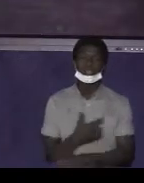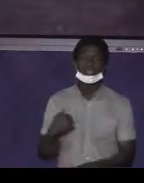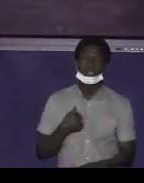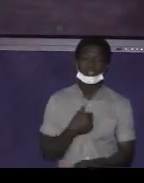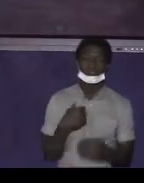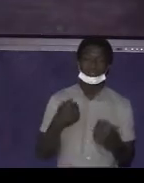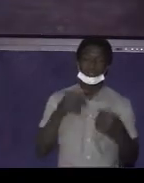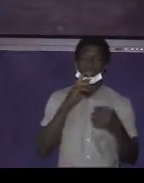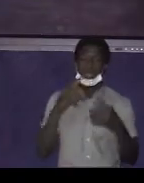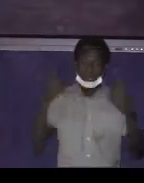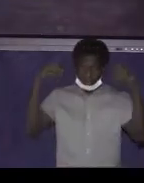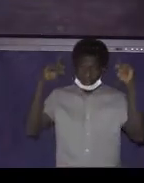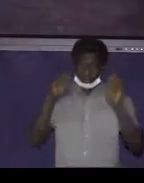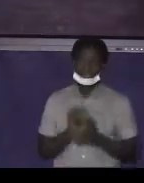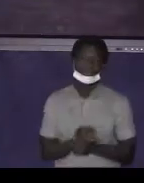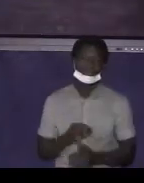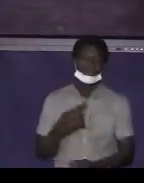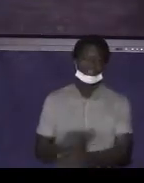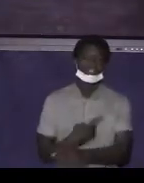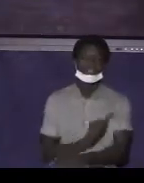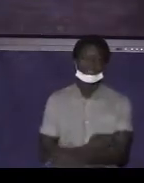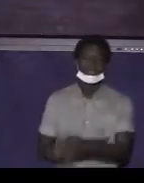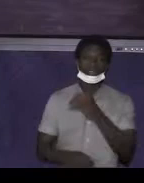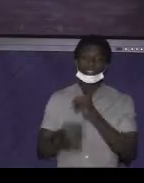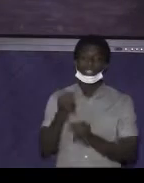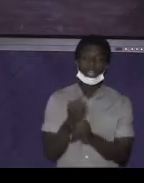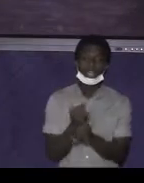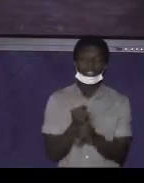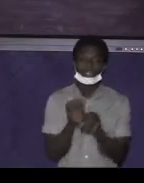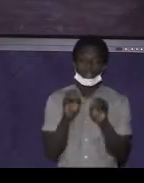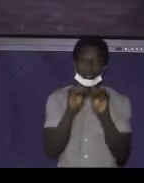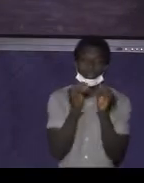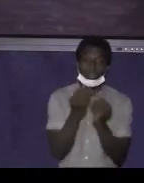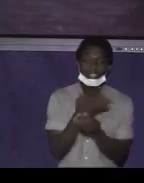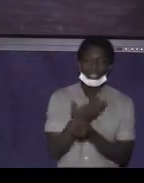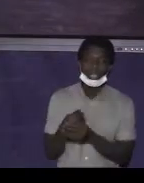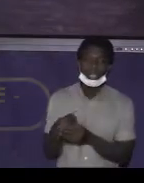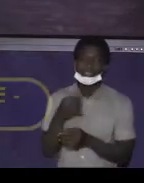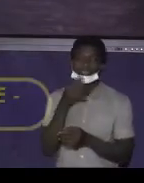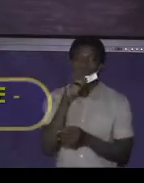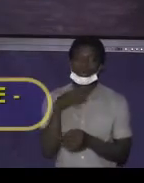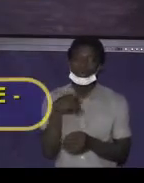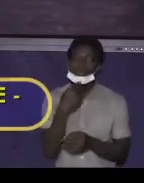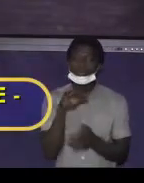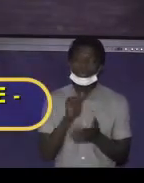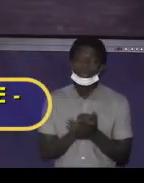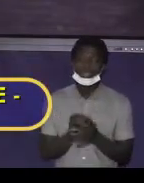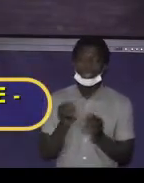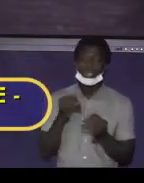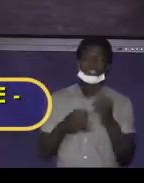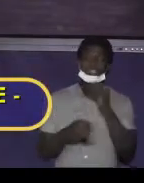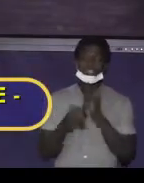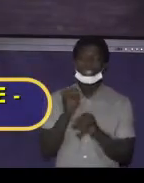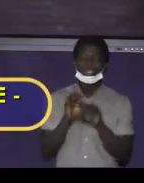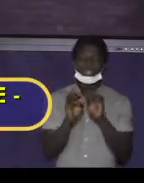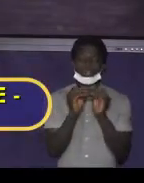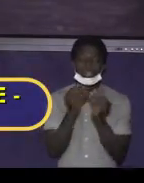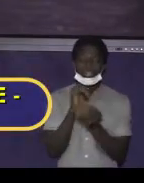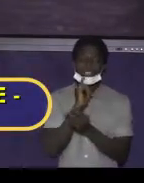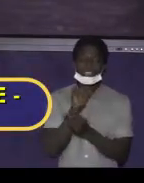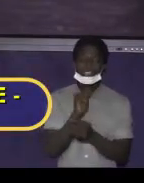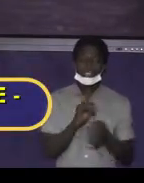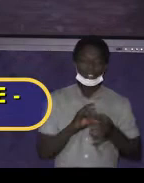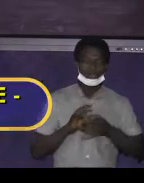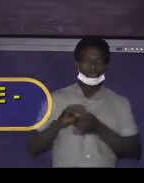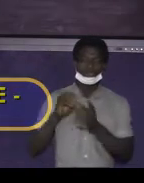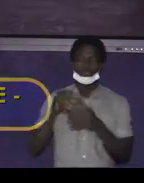we have successfully discussed international organization, and you were told that international organization is a union